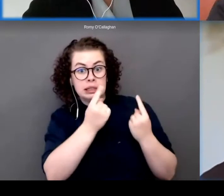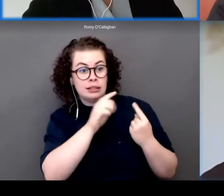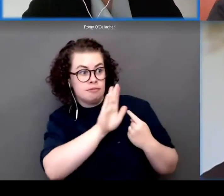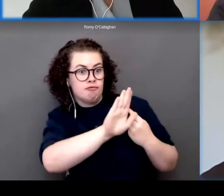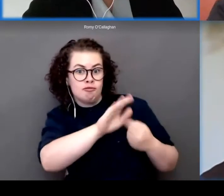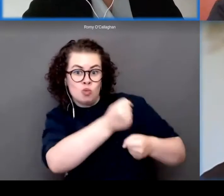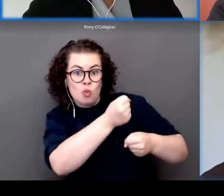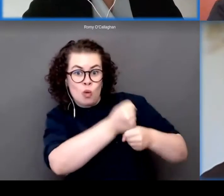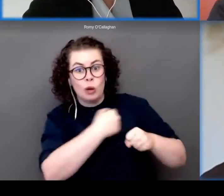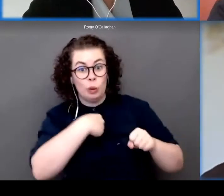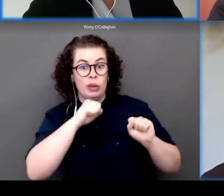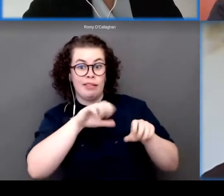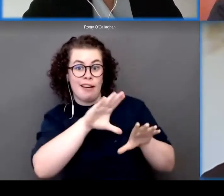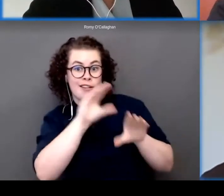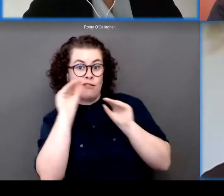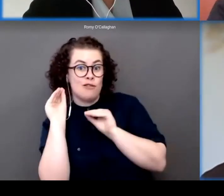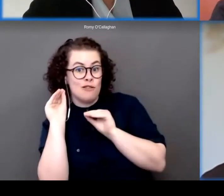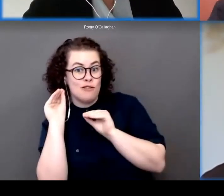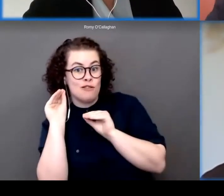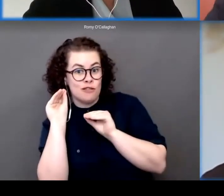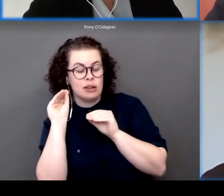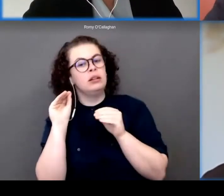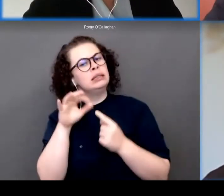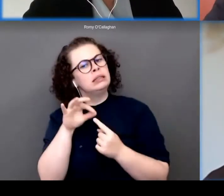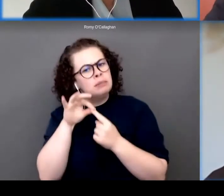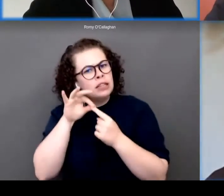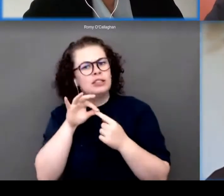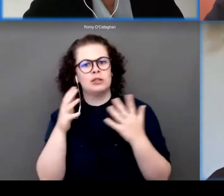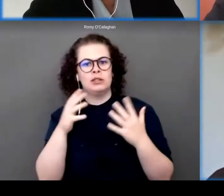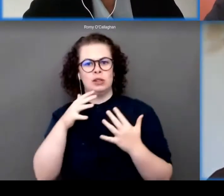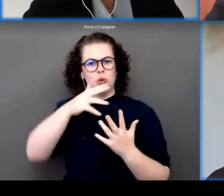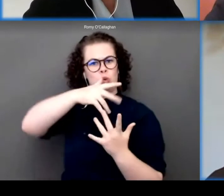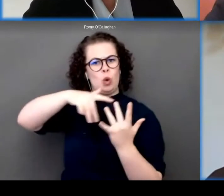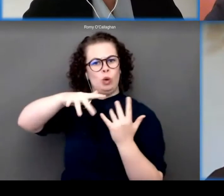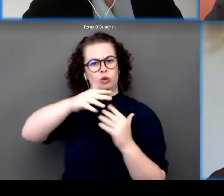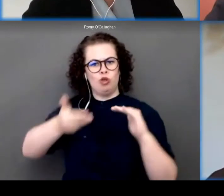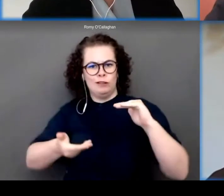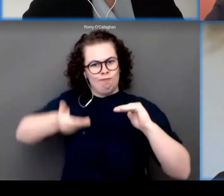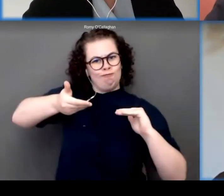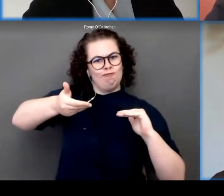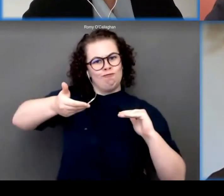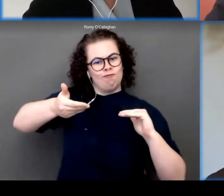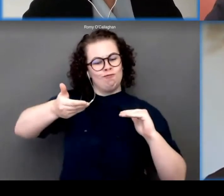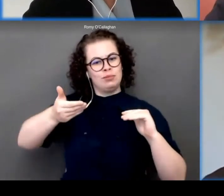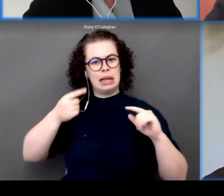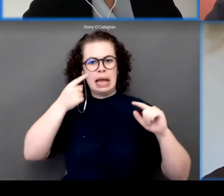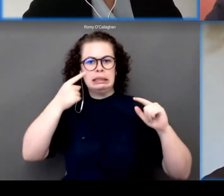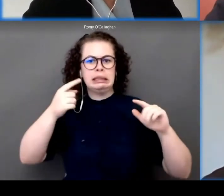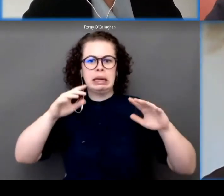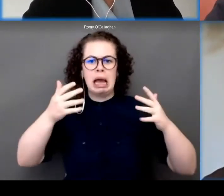with social innovations and innovative ways to deal with urban